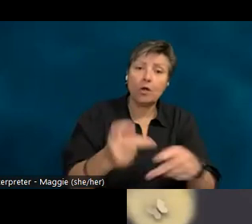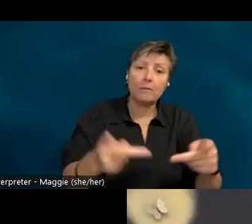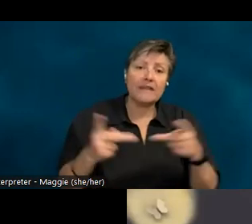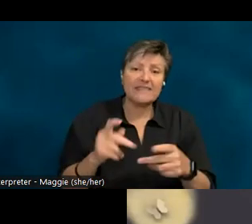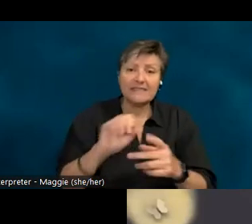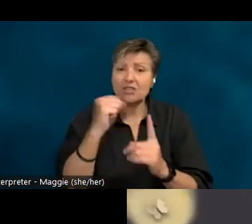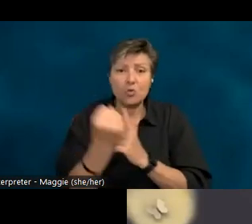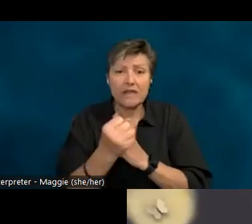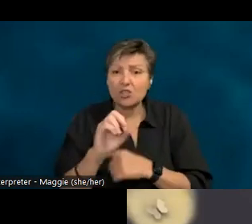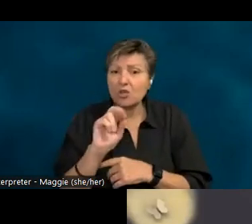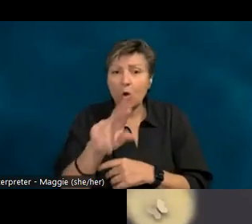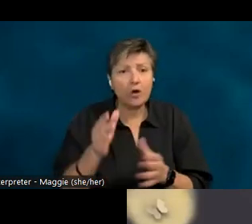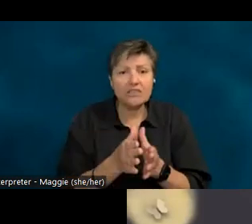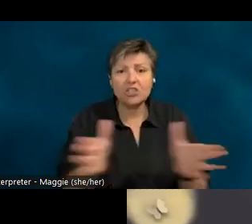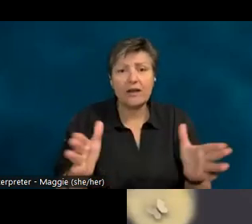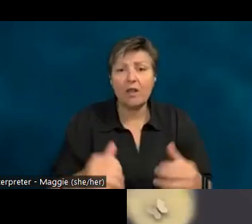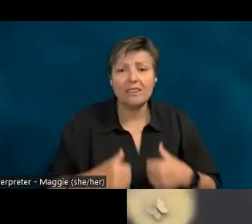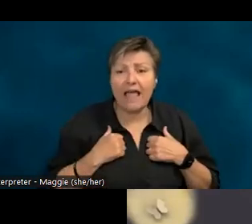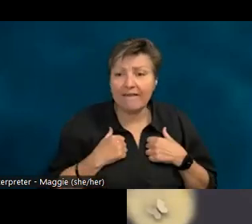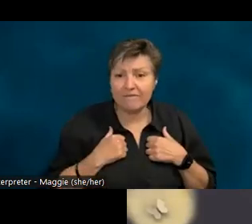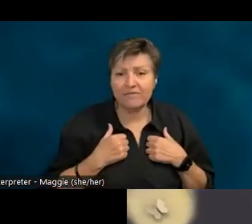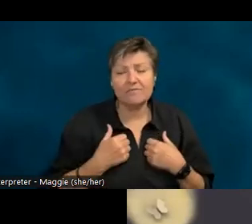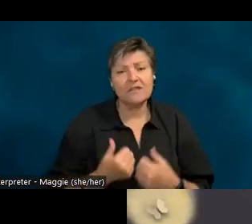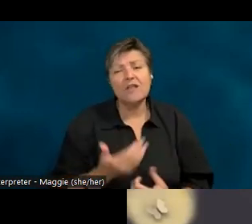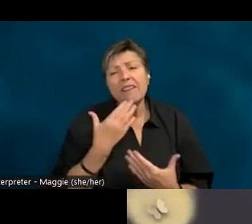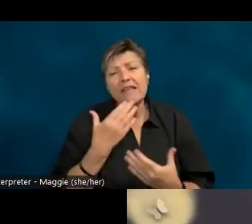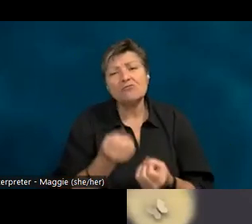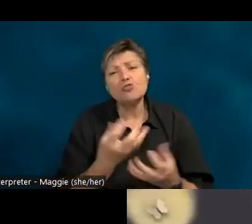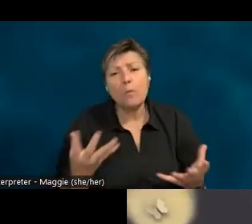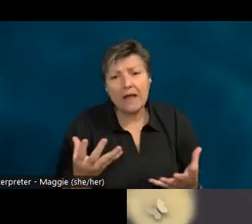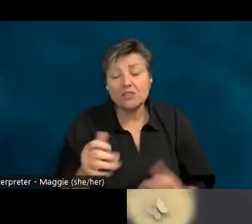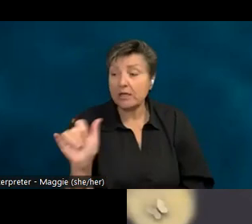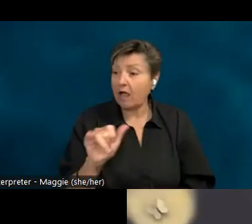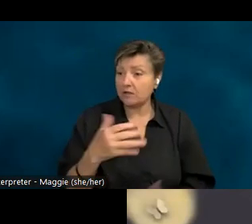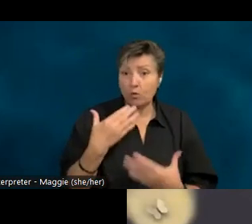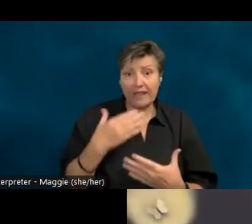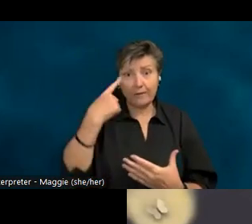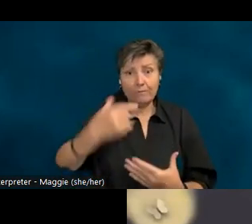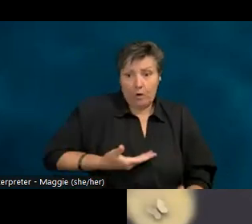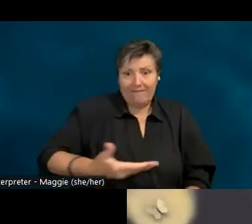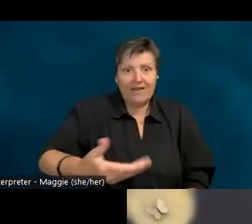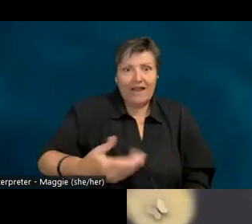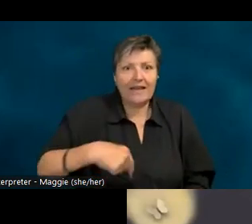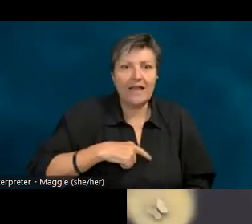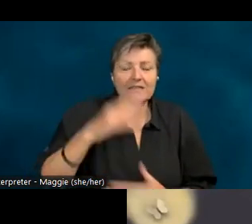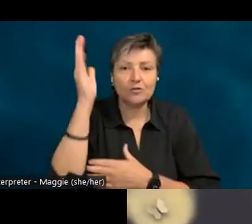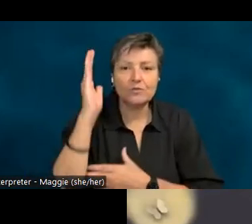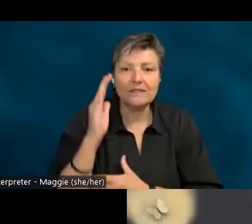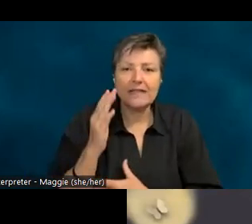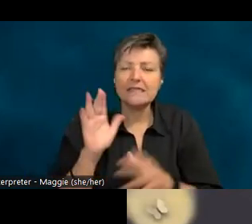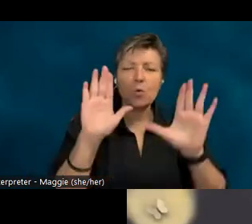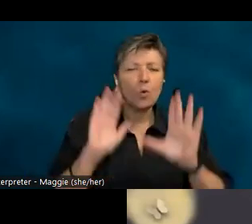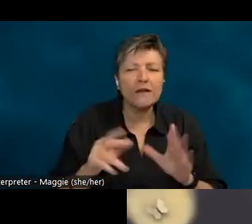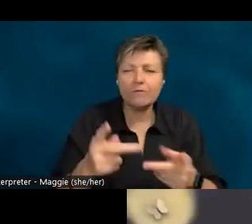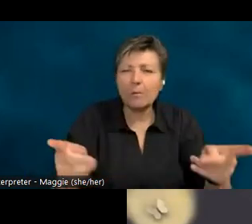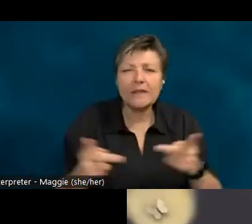just in general life. So thank you so much, and also thank you for having us. It's a wonderful space, and I really enjoyed